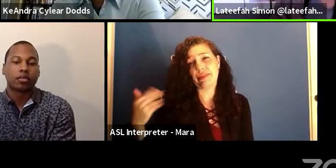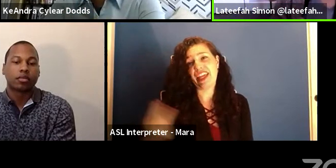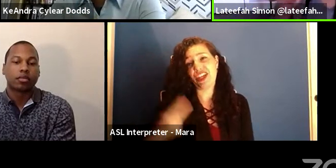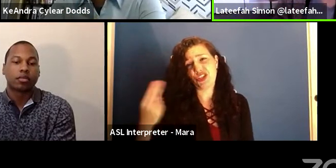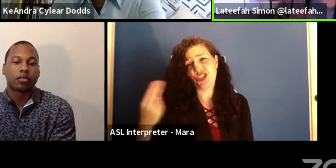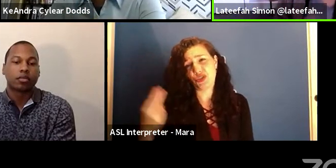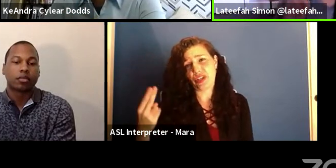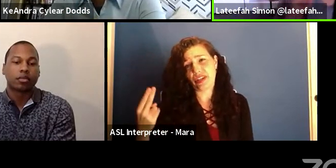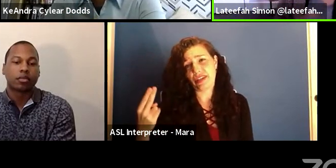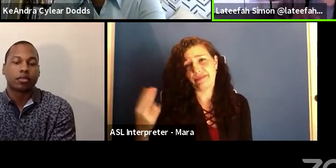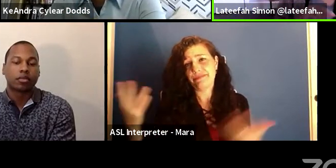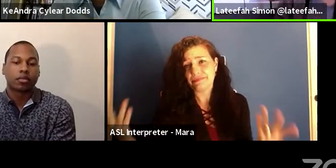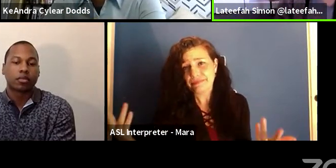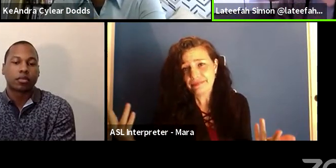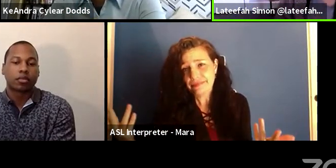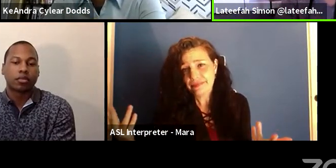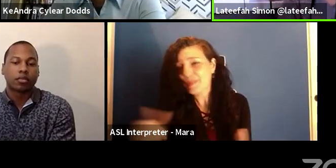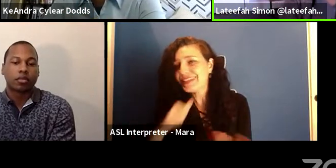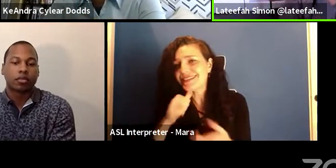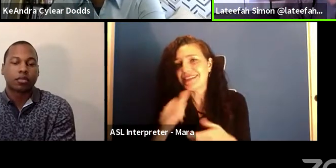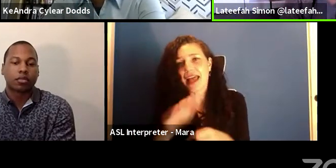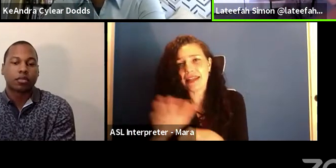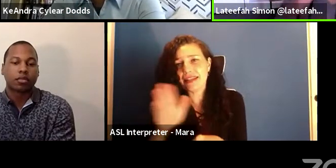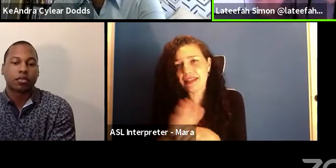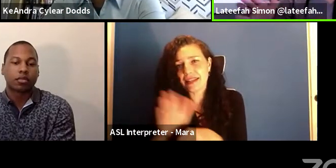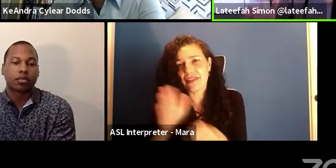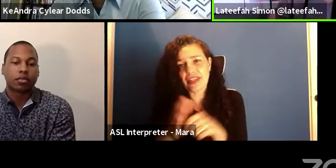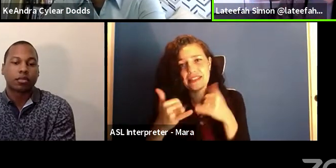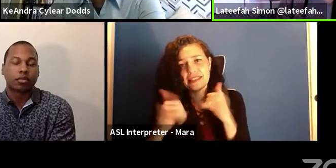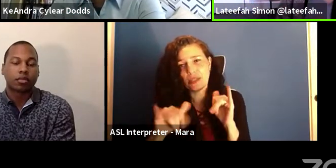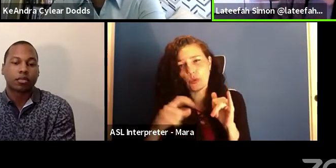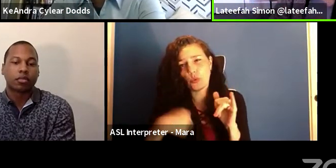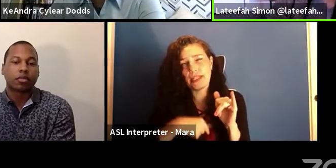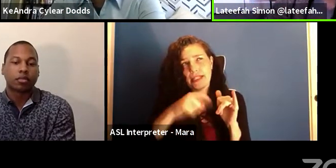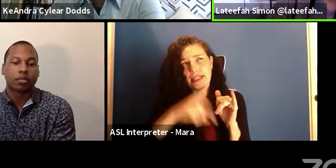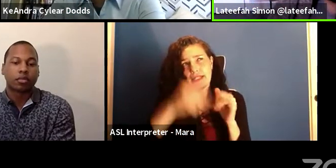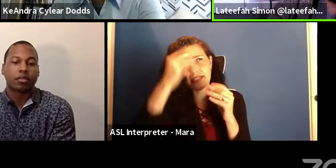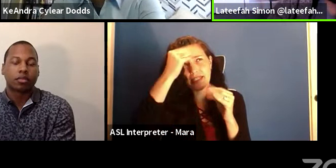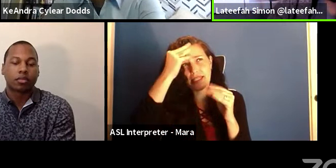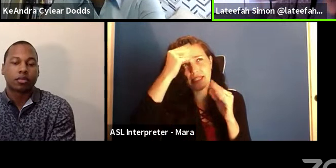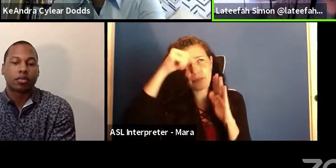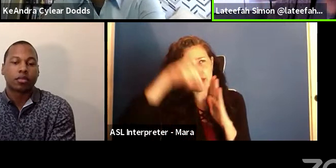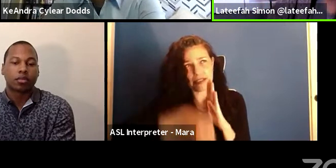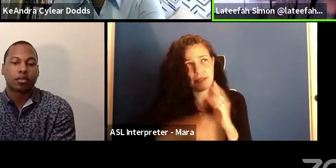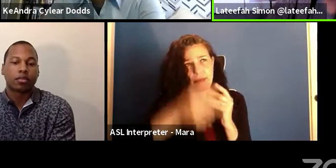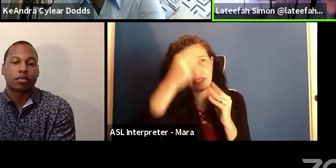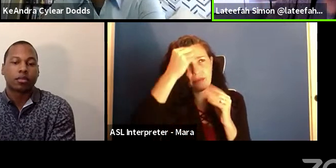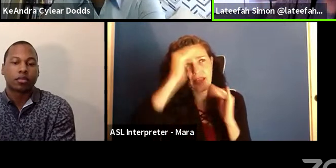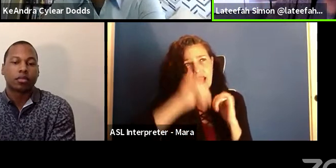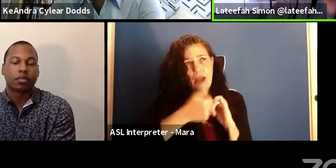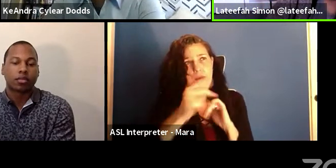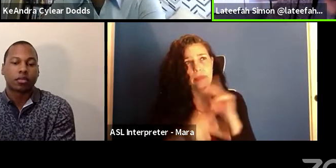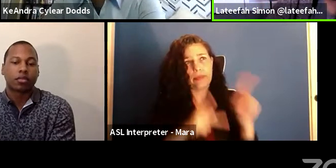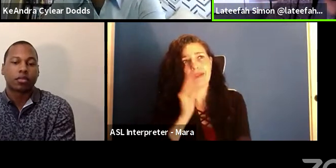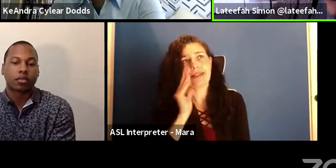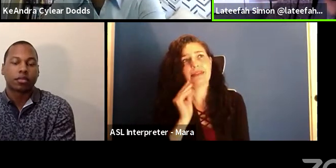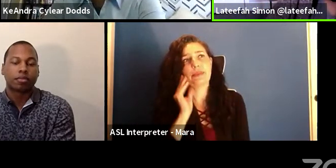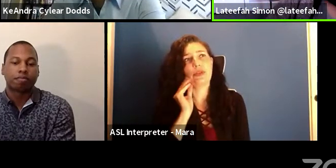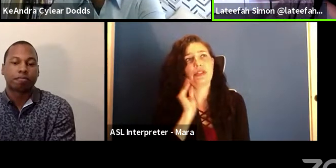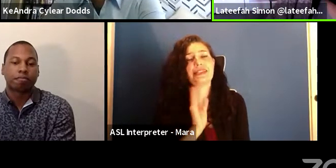enough is for us to be a one-trick pony. We have to really be thoughtful with how people experience safety in our